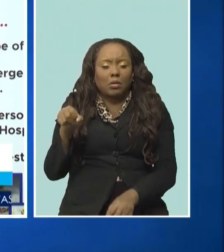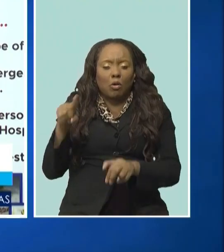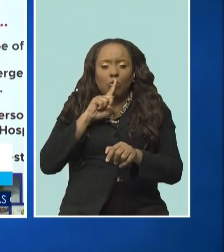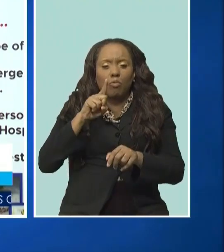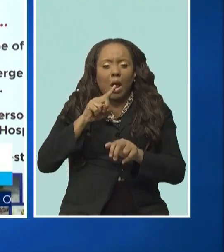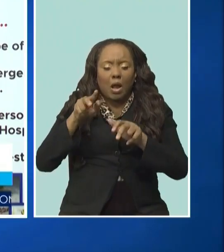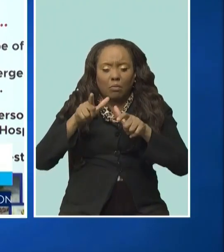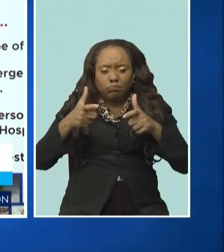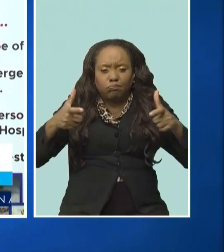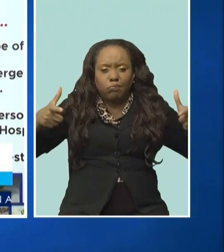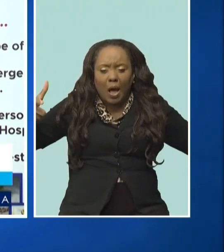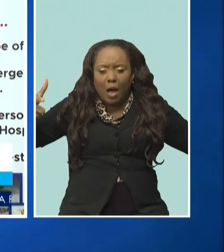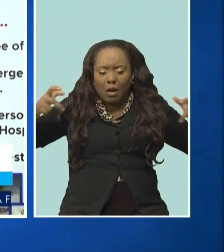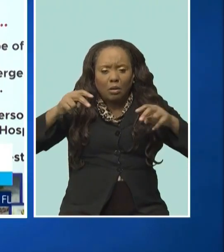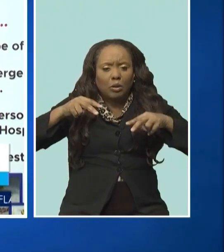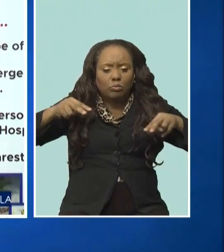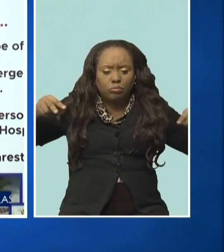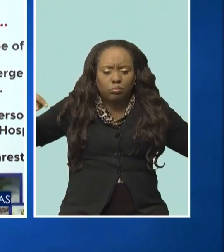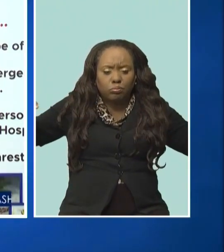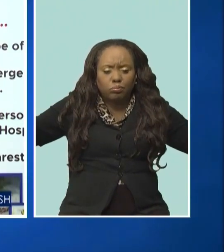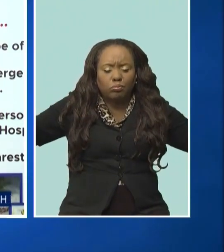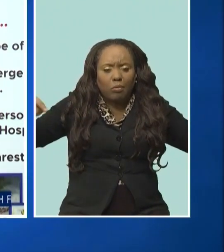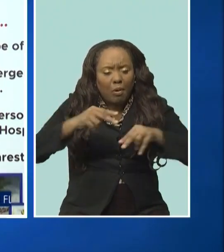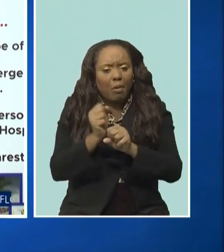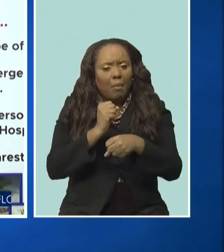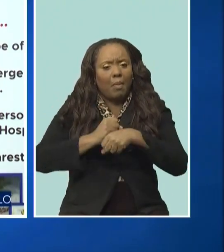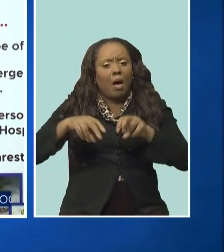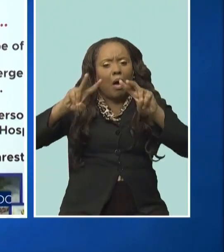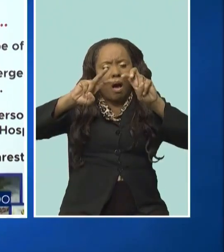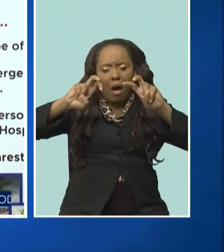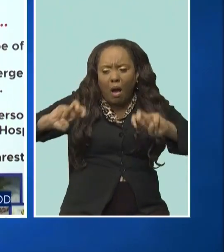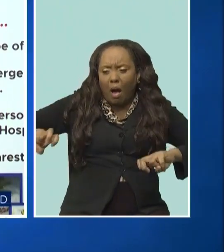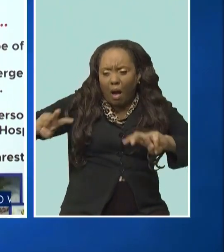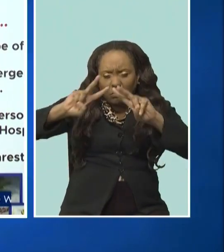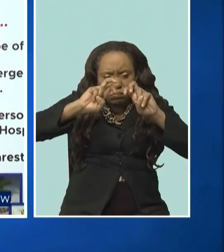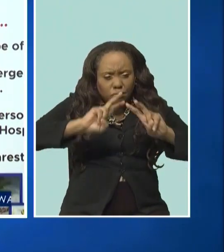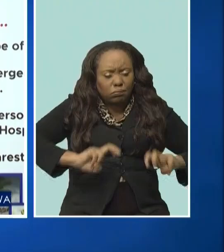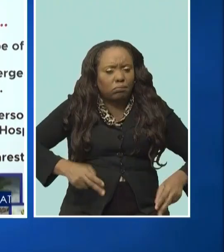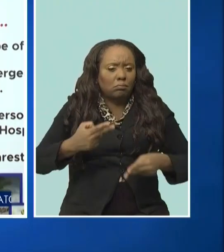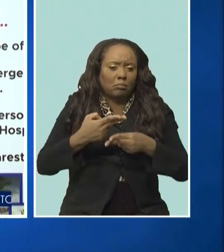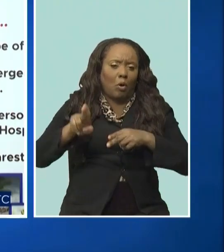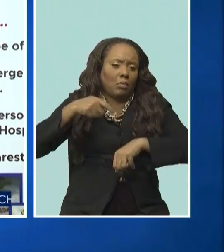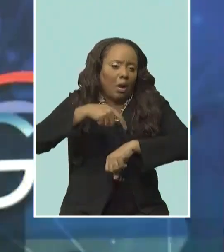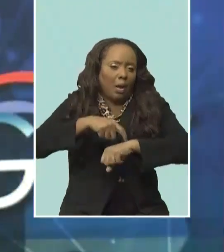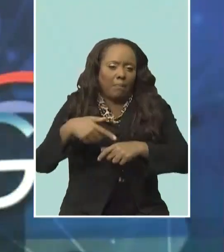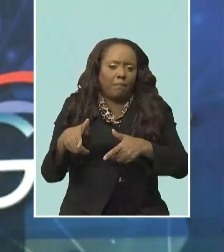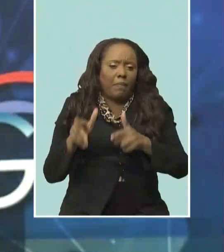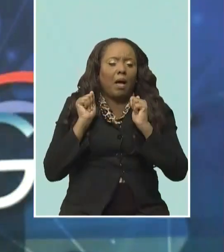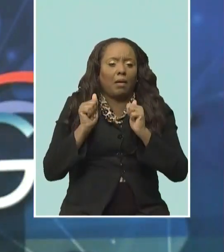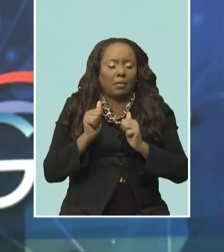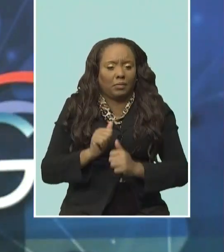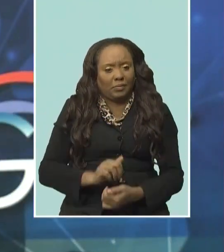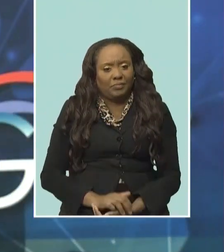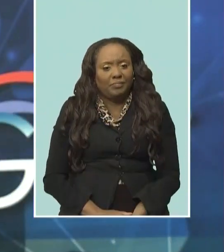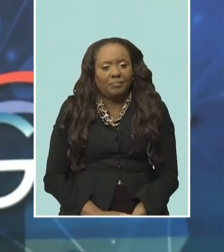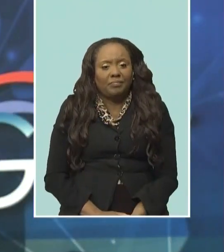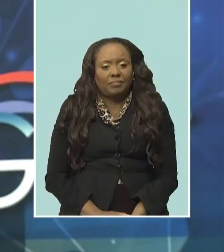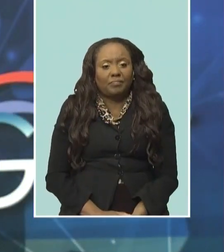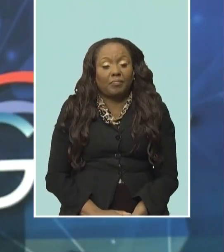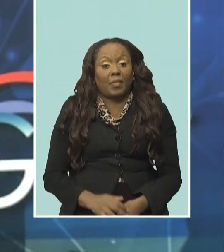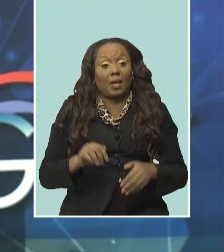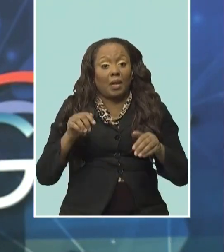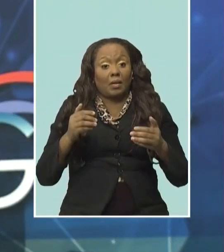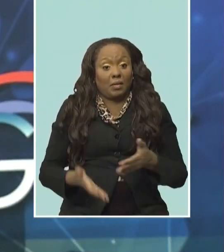shots, to be able to enable us to make the assessment in the short time that we were able to. Well, this